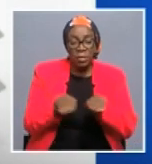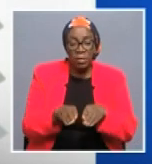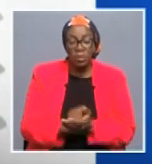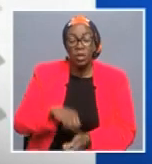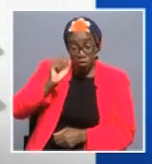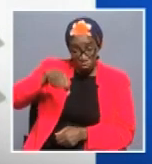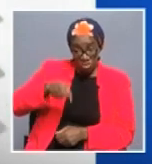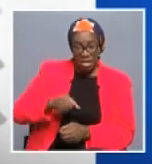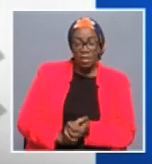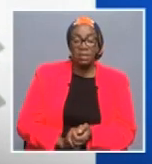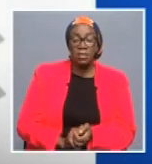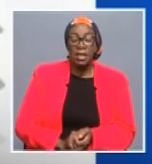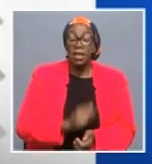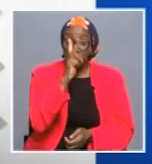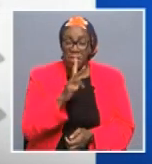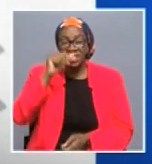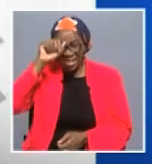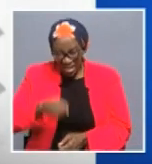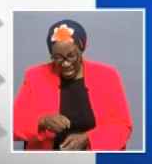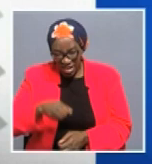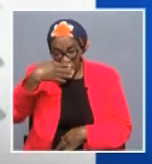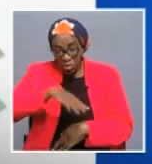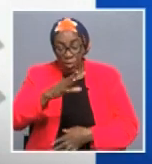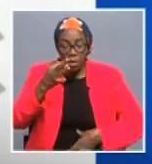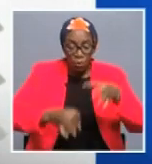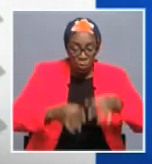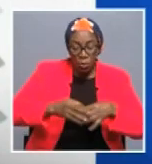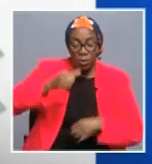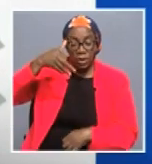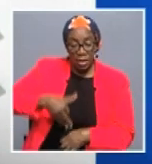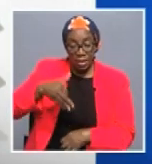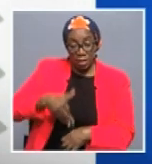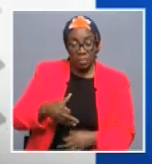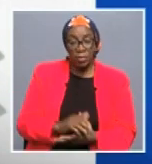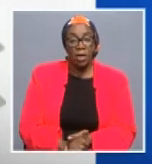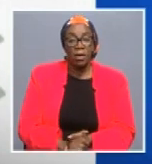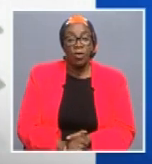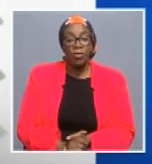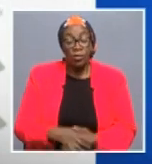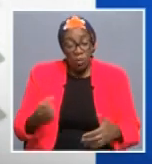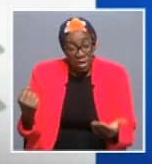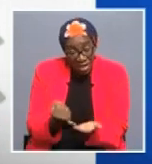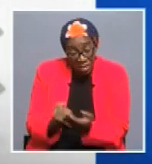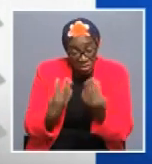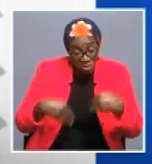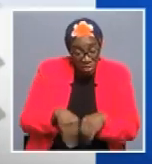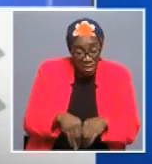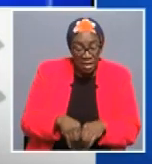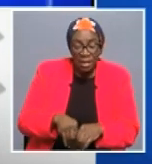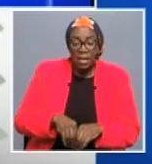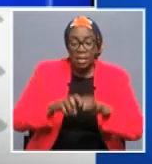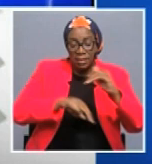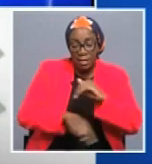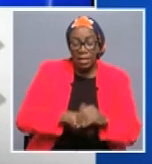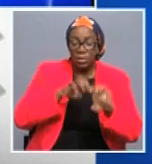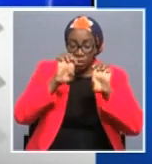in Namibian courts for the crimes that she is said to have been committed in Namibia. I mean in Ethiopia. John, what would have